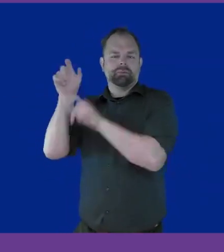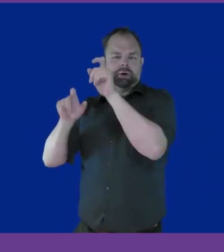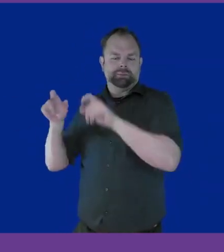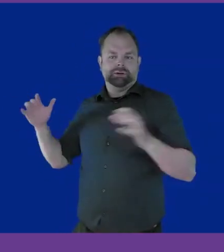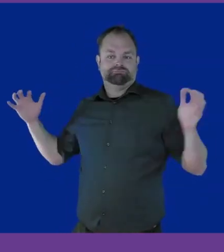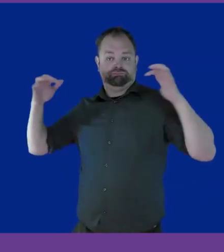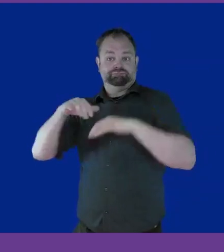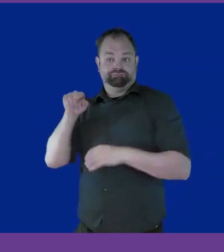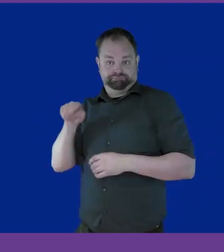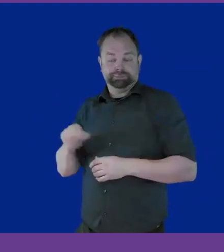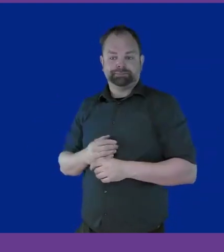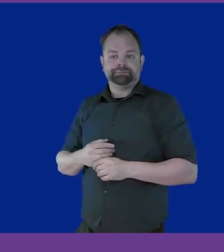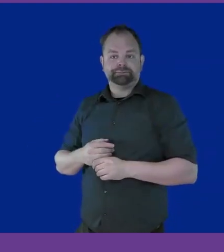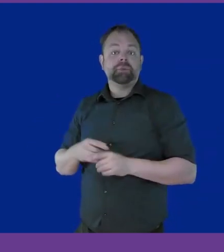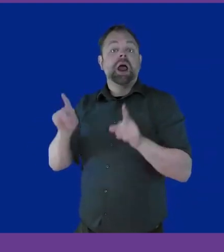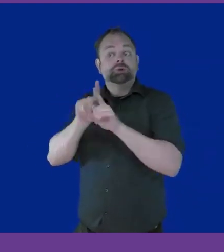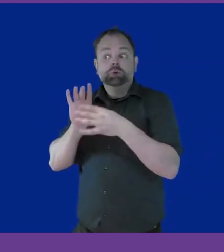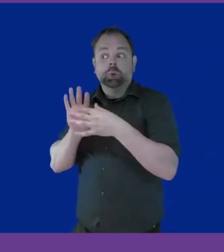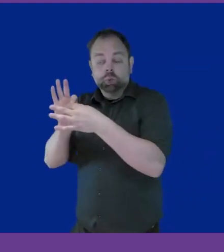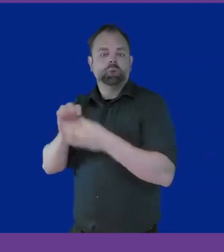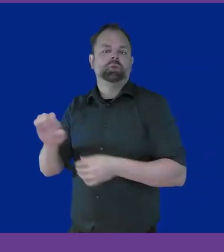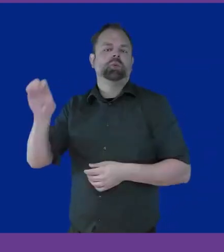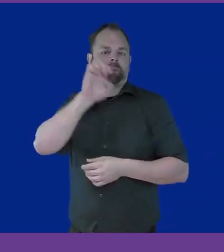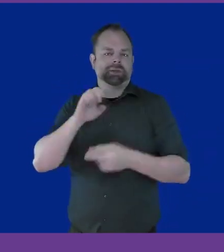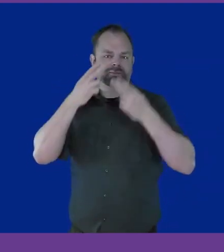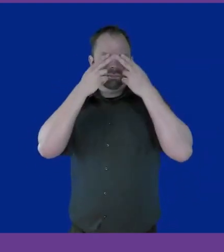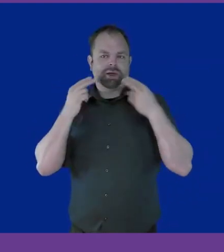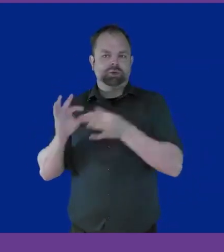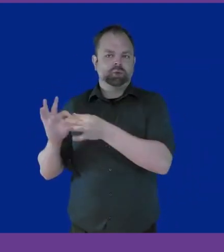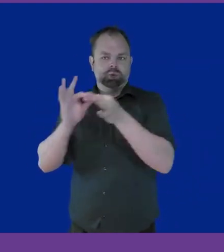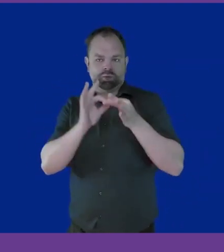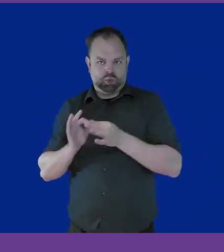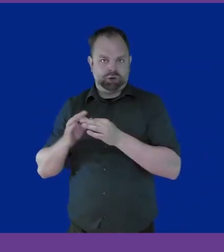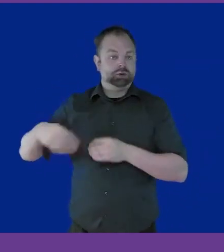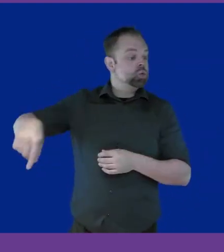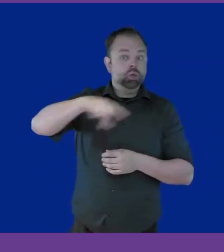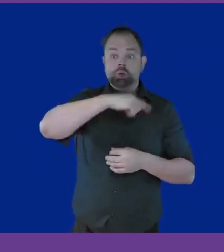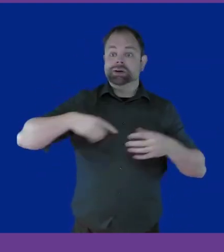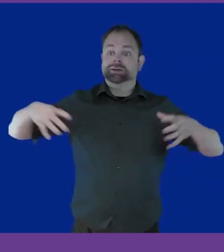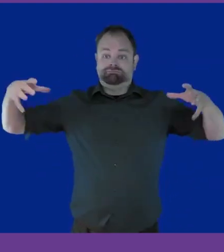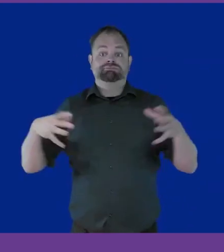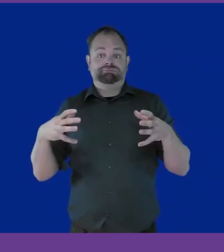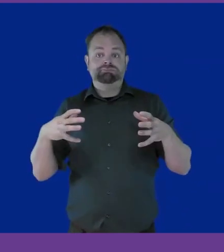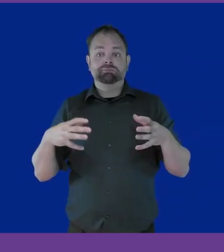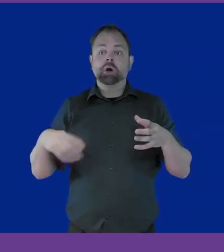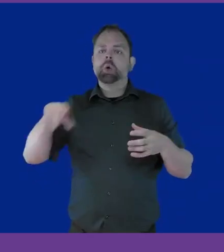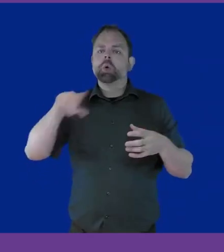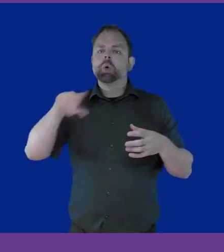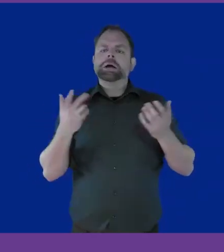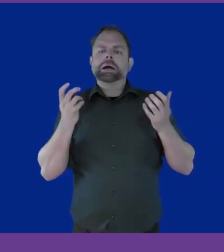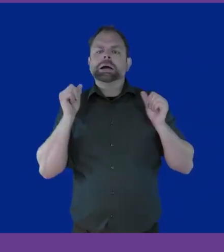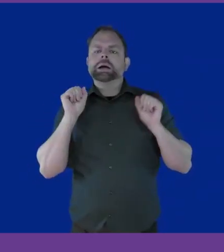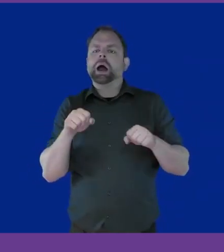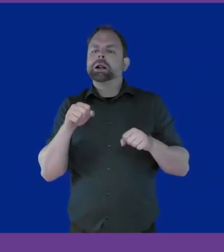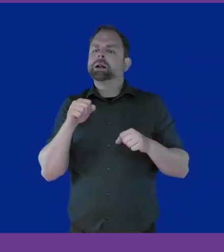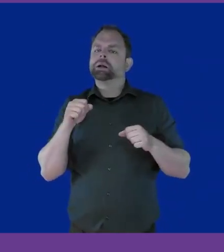organize events taking into account the interests and the necessities of the people with disabilities. Last year,